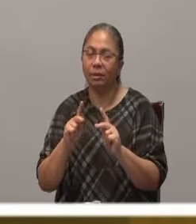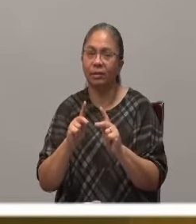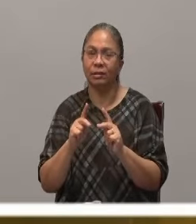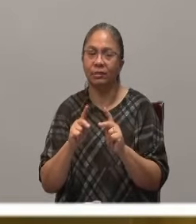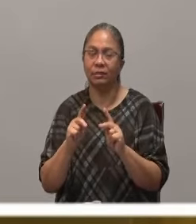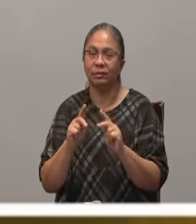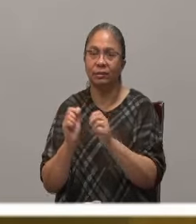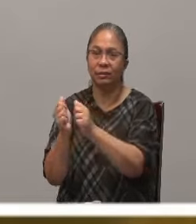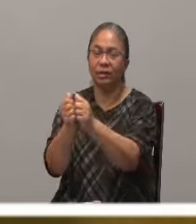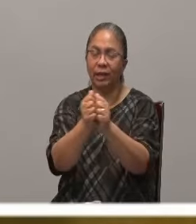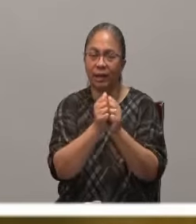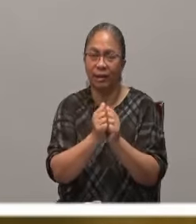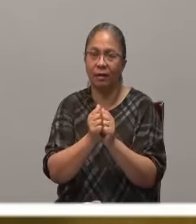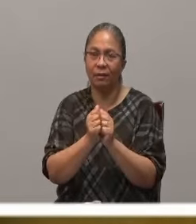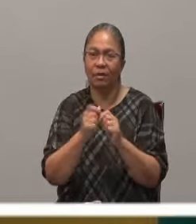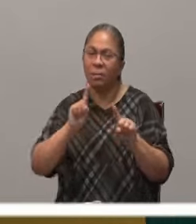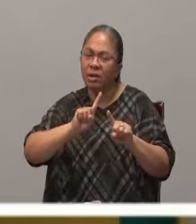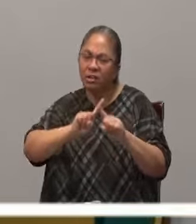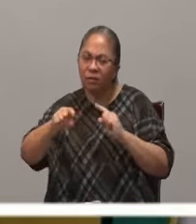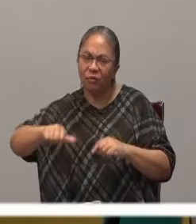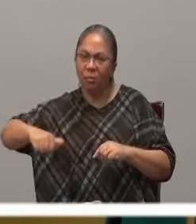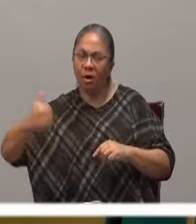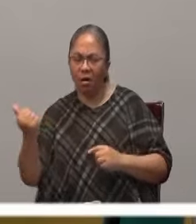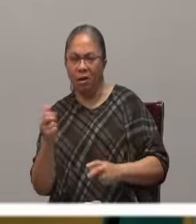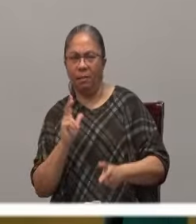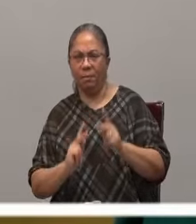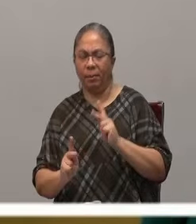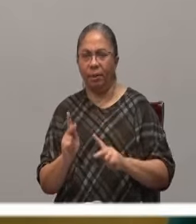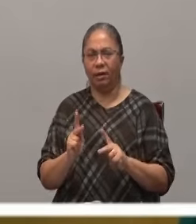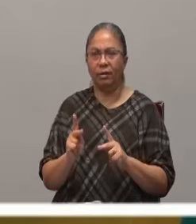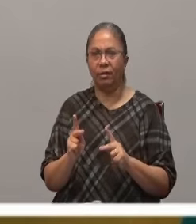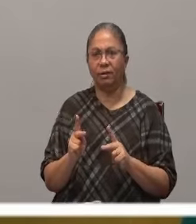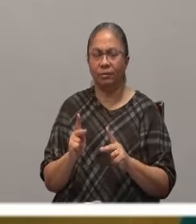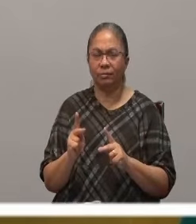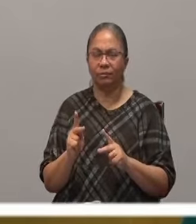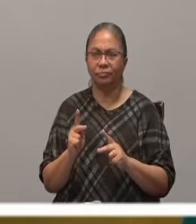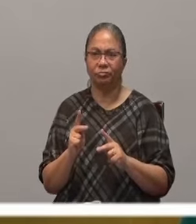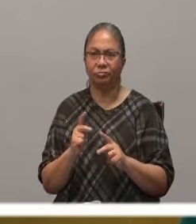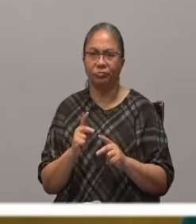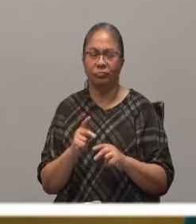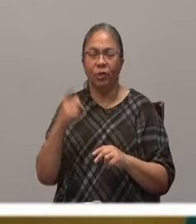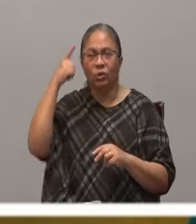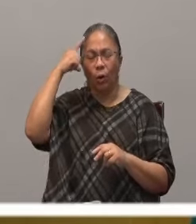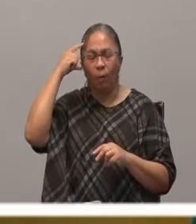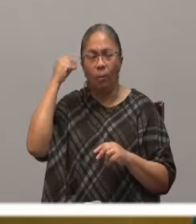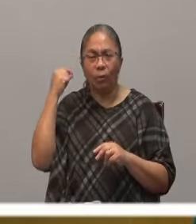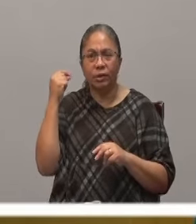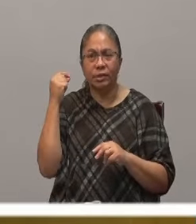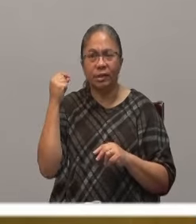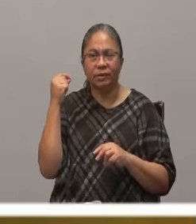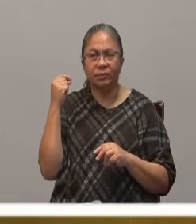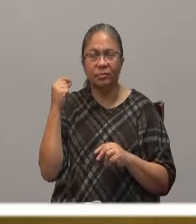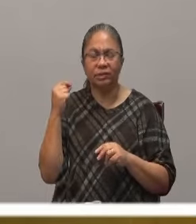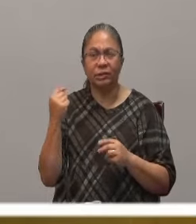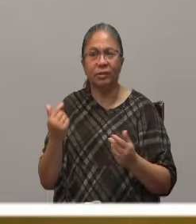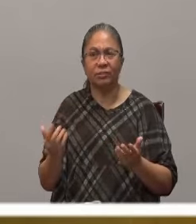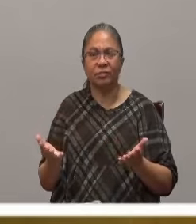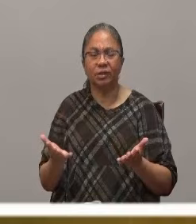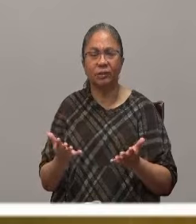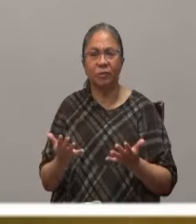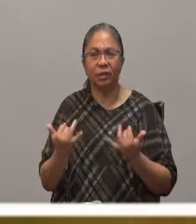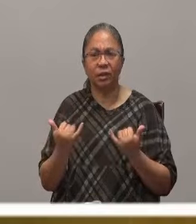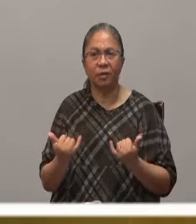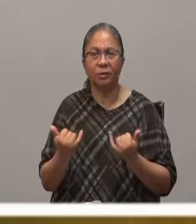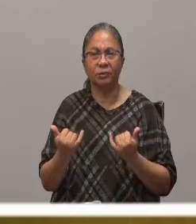identity, to be different from others. And so Moses is here, and he